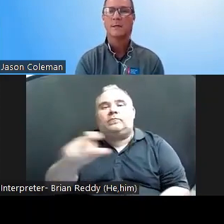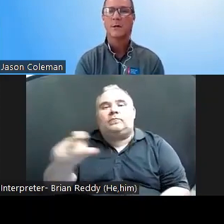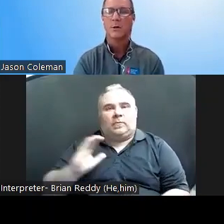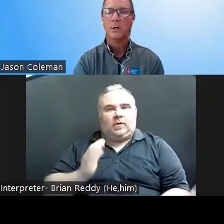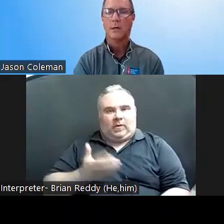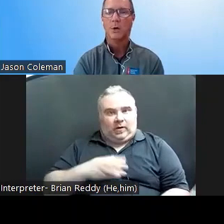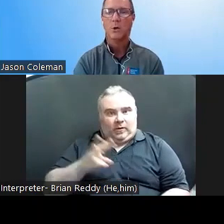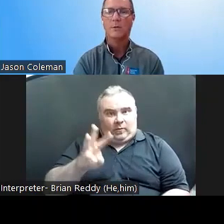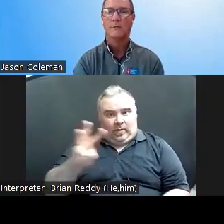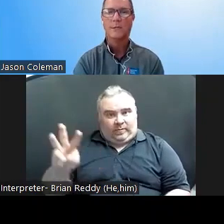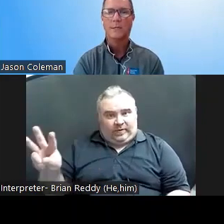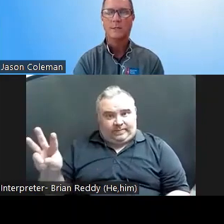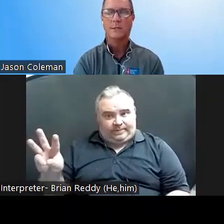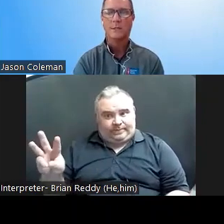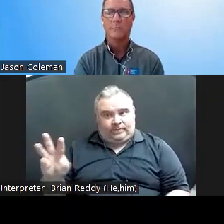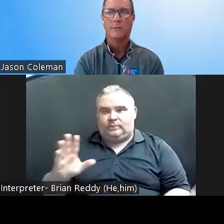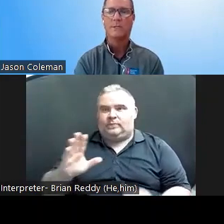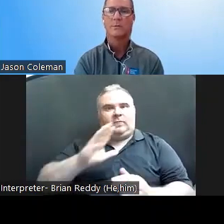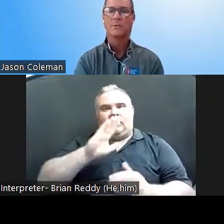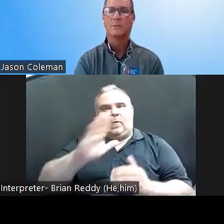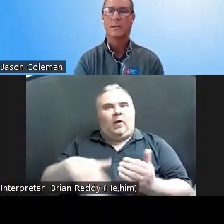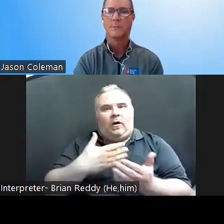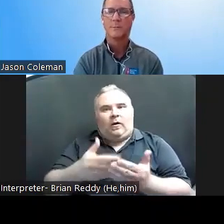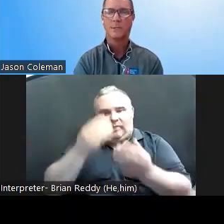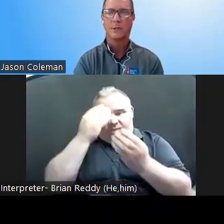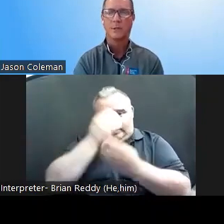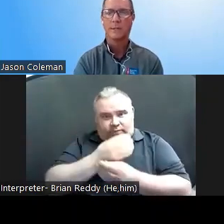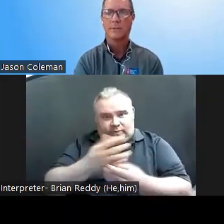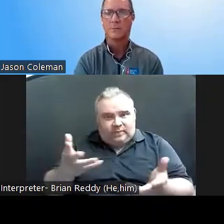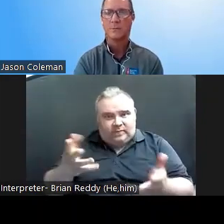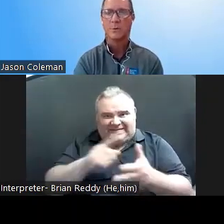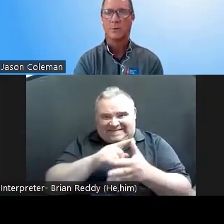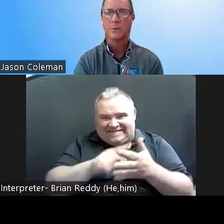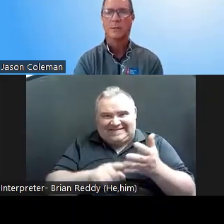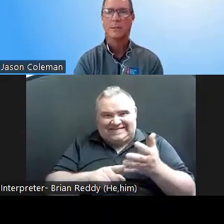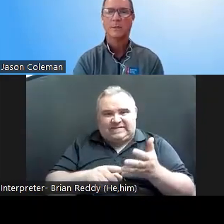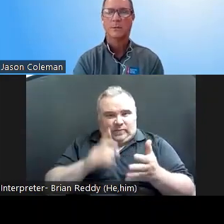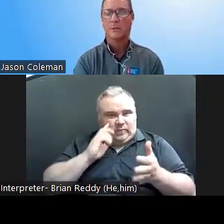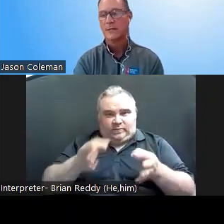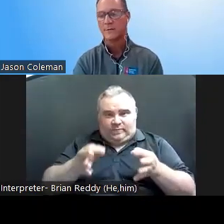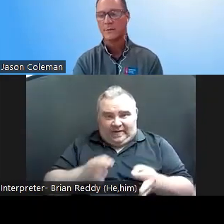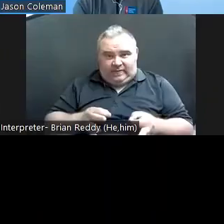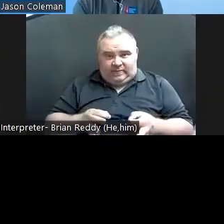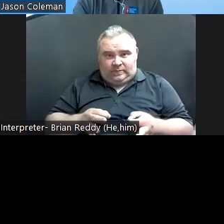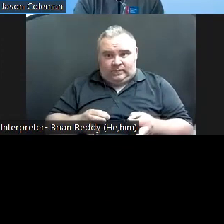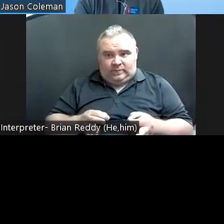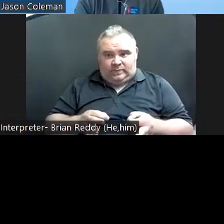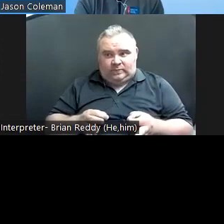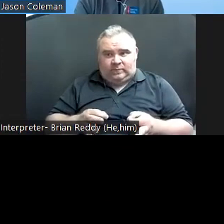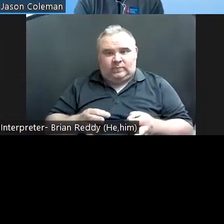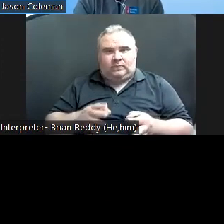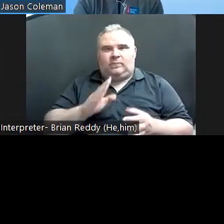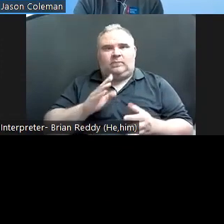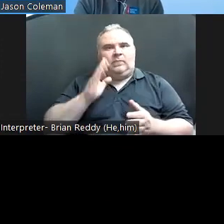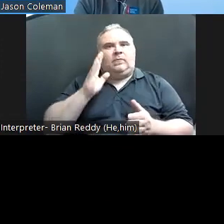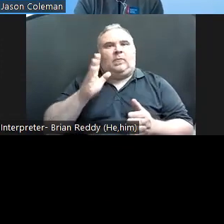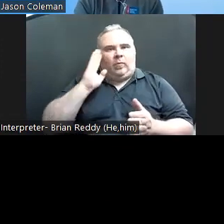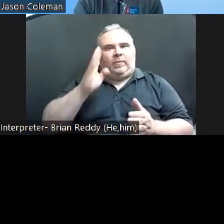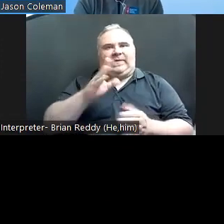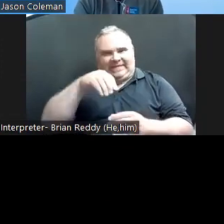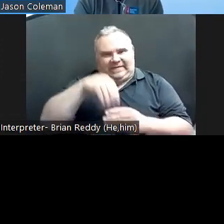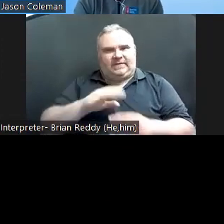website. All of the resources that I'm going to be talking about this morning, or this afternoon rather, are going to be housed at